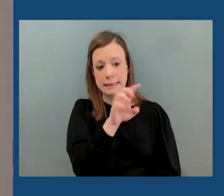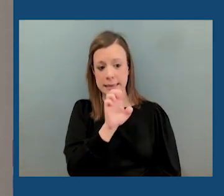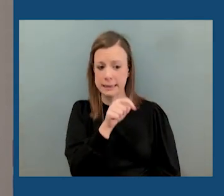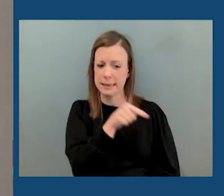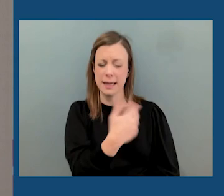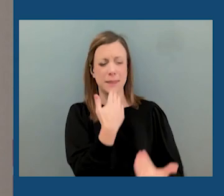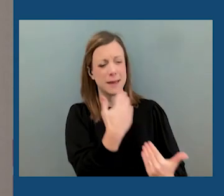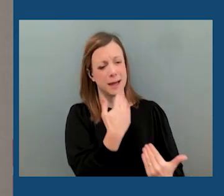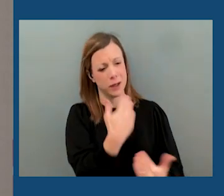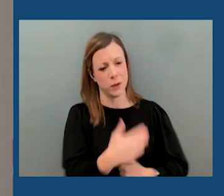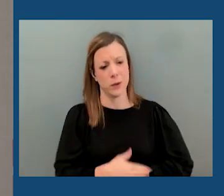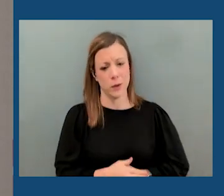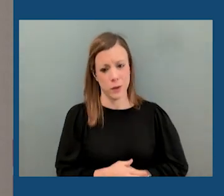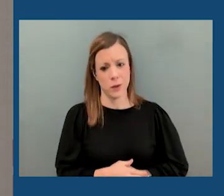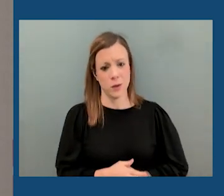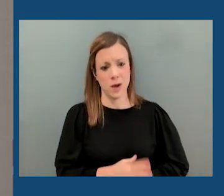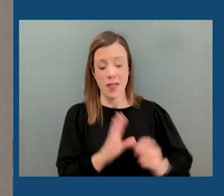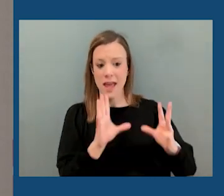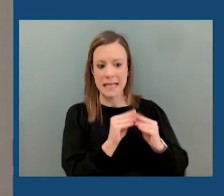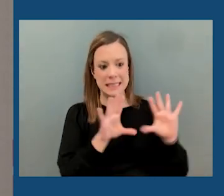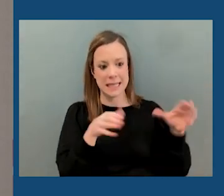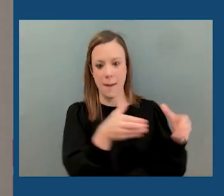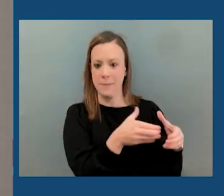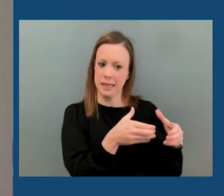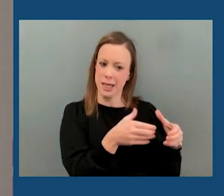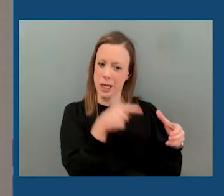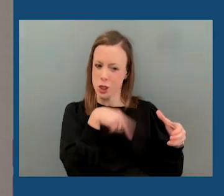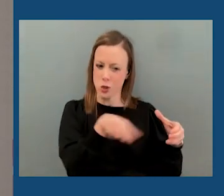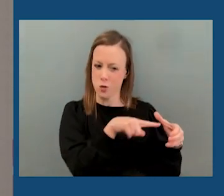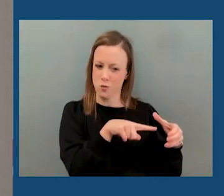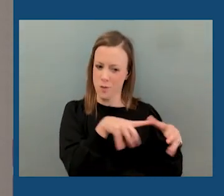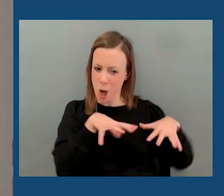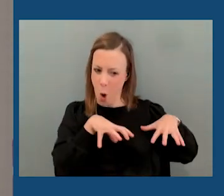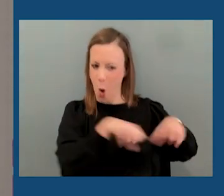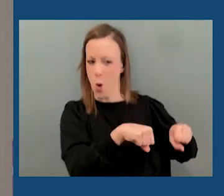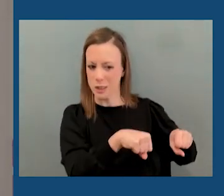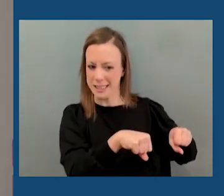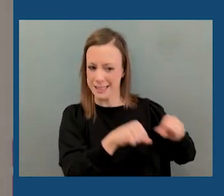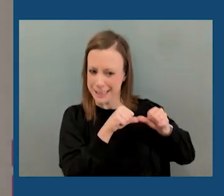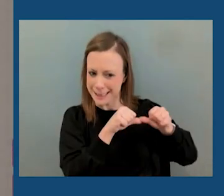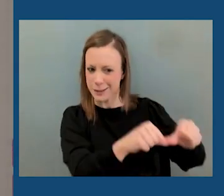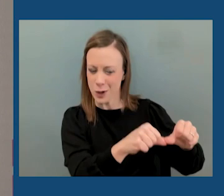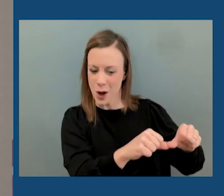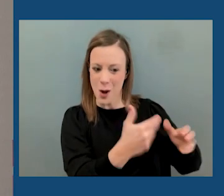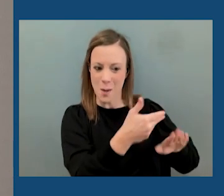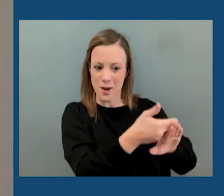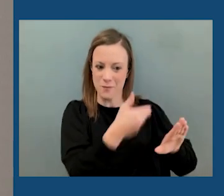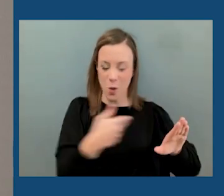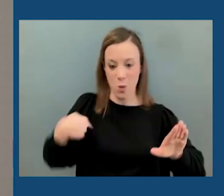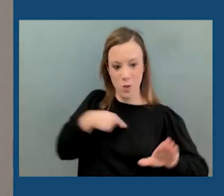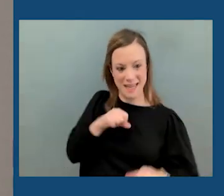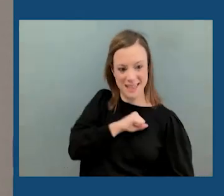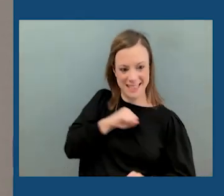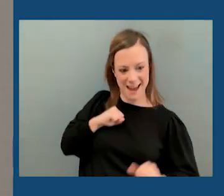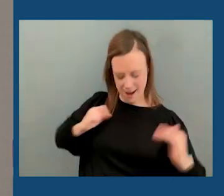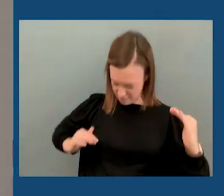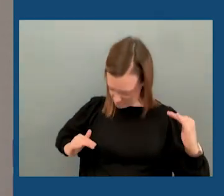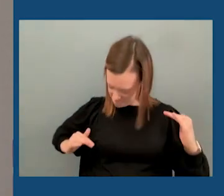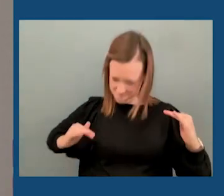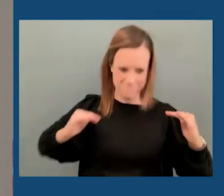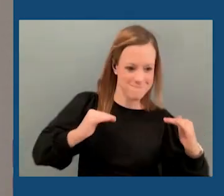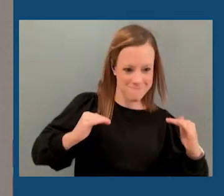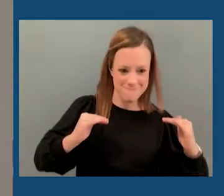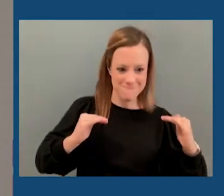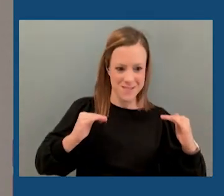said that the Assembly had been holding it down before we were able to rise up as the Senate to, make sure